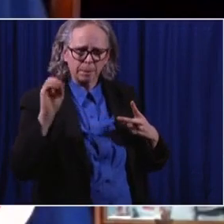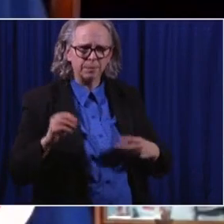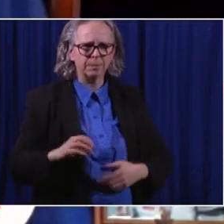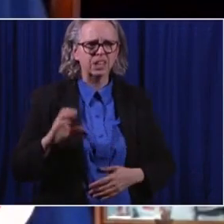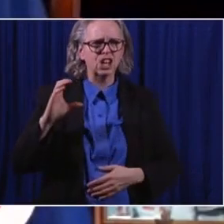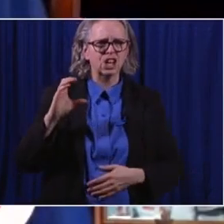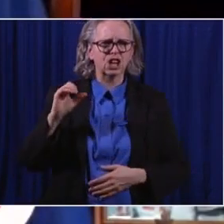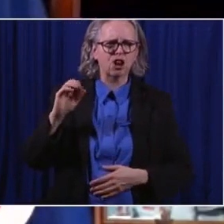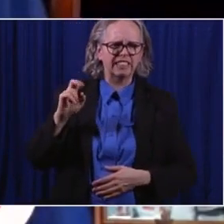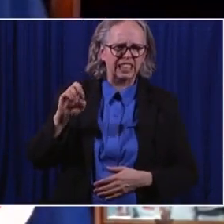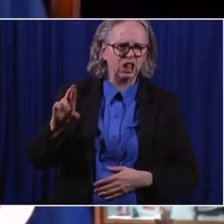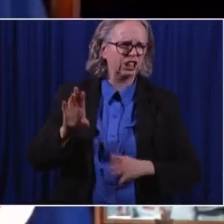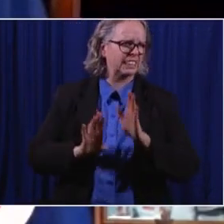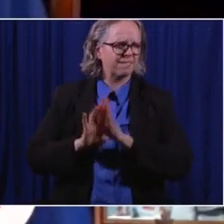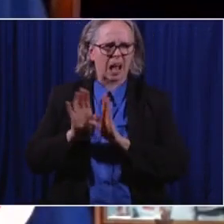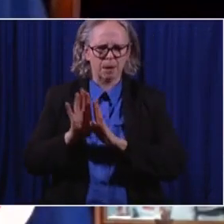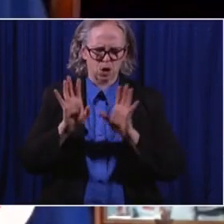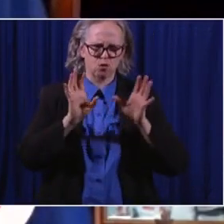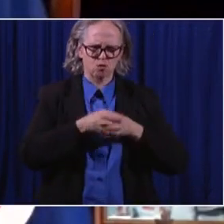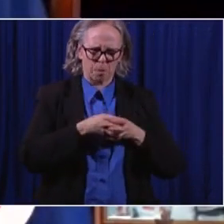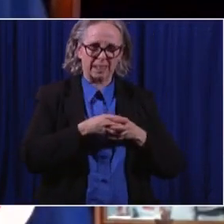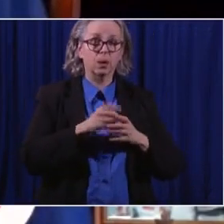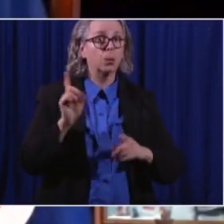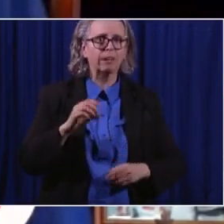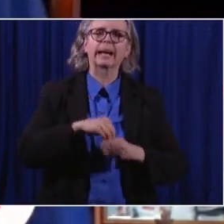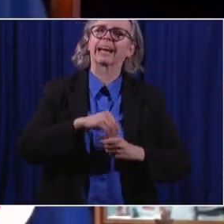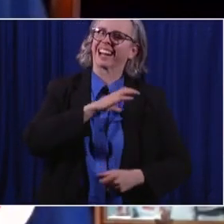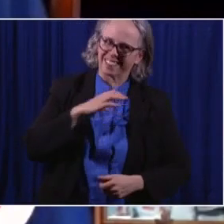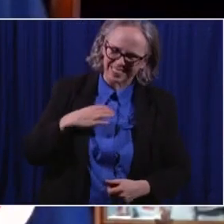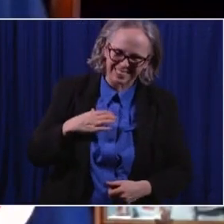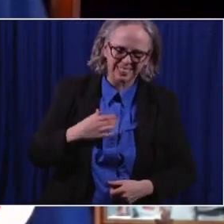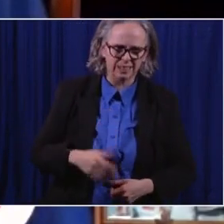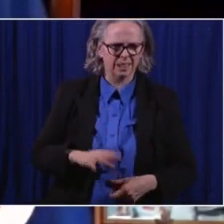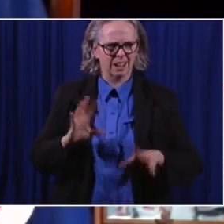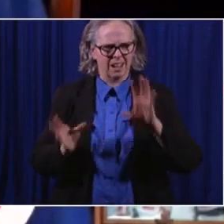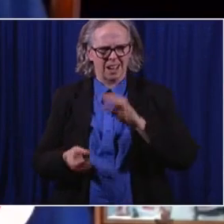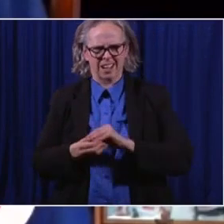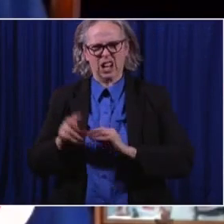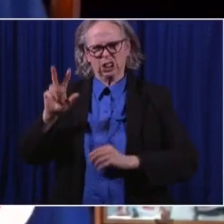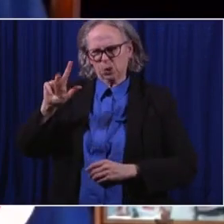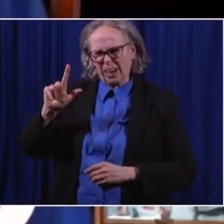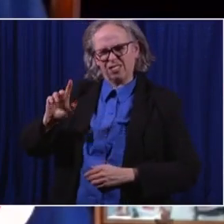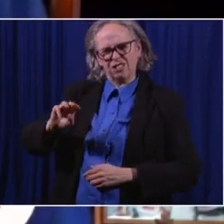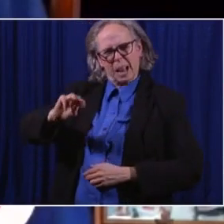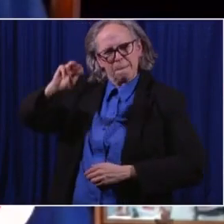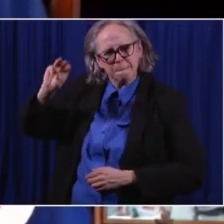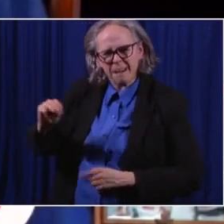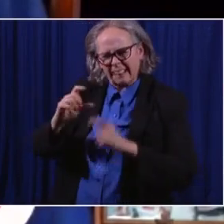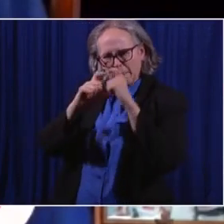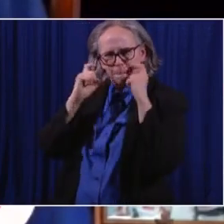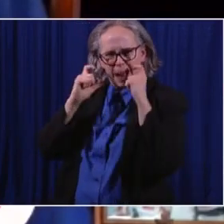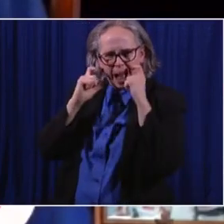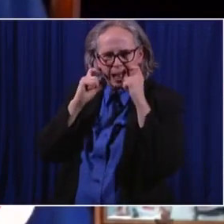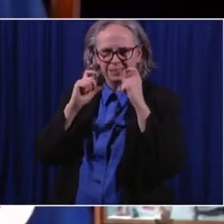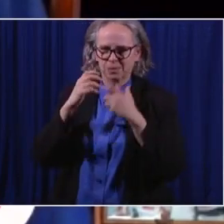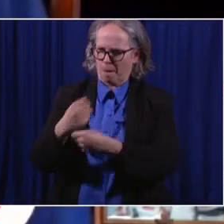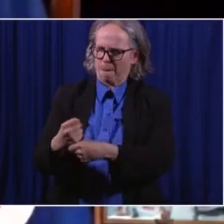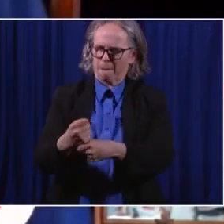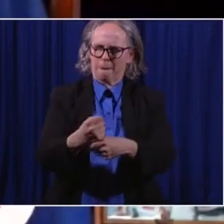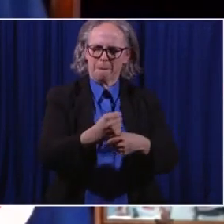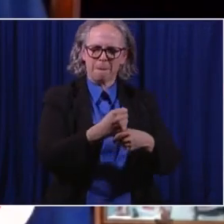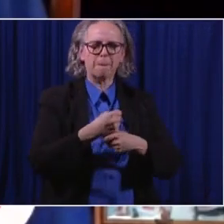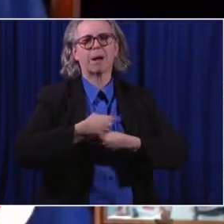another 13 million Ohio-made masks for a total of 23 million. And these companies